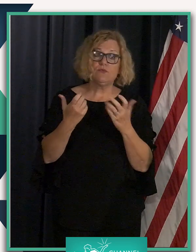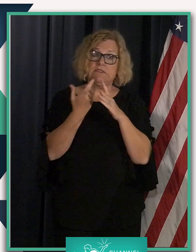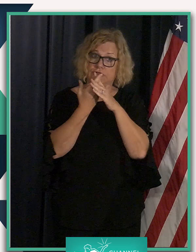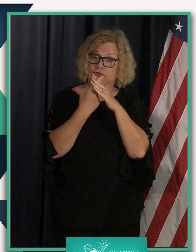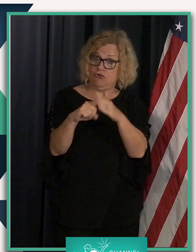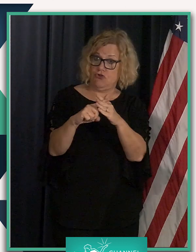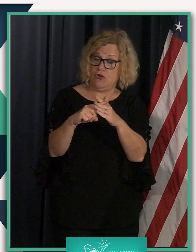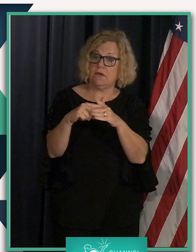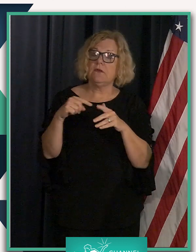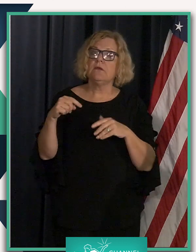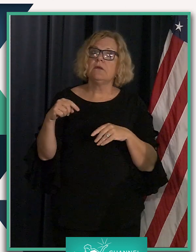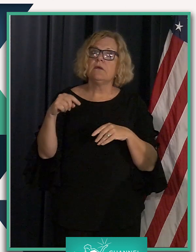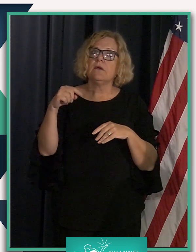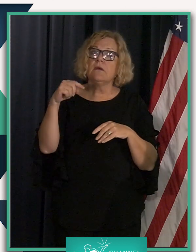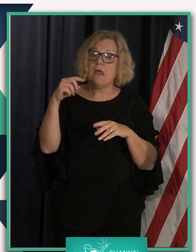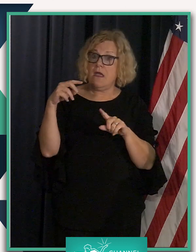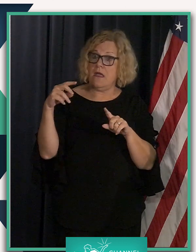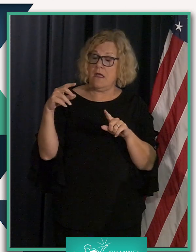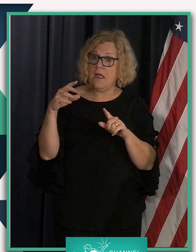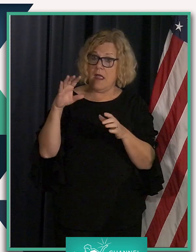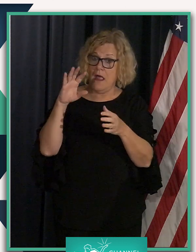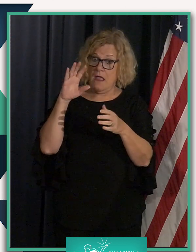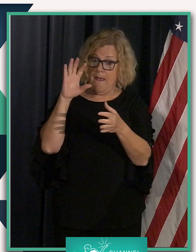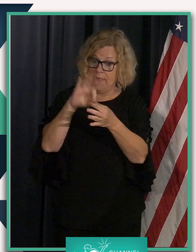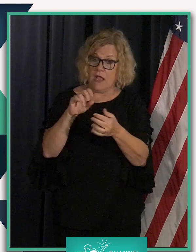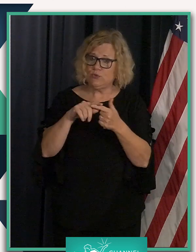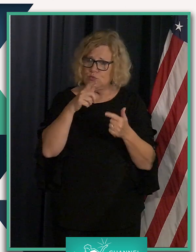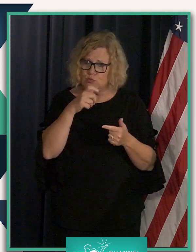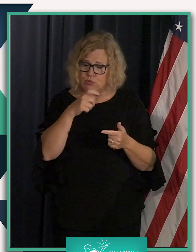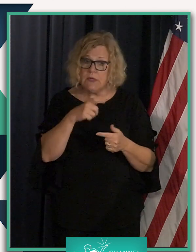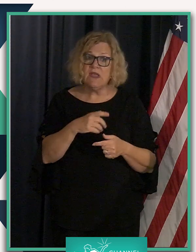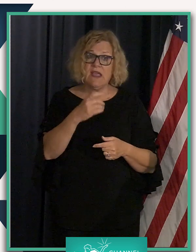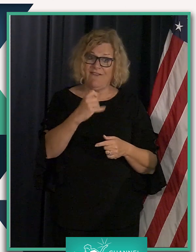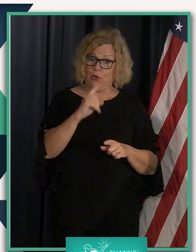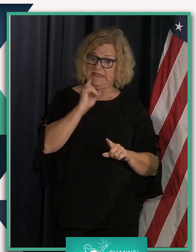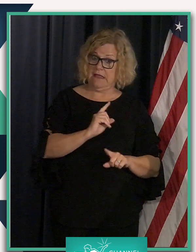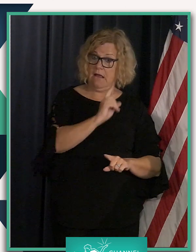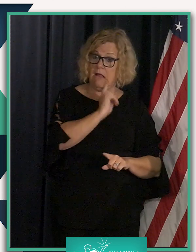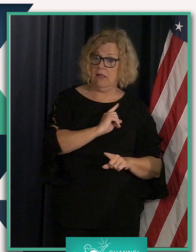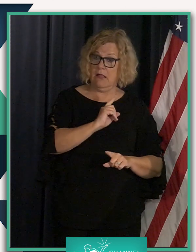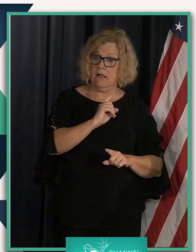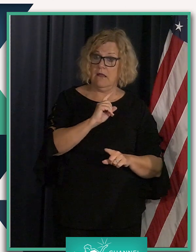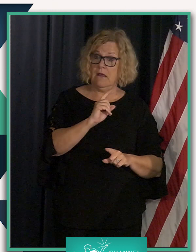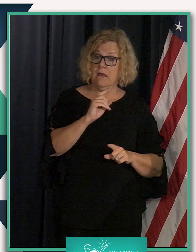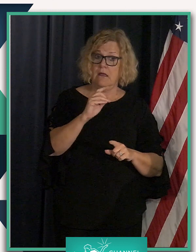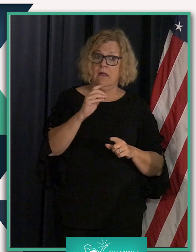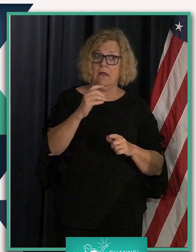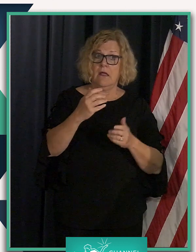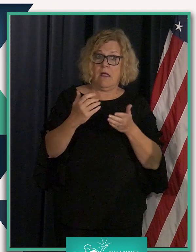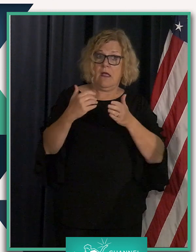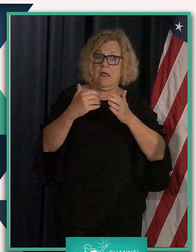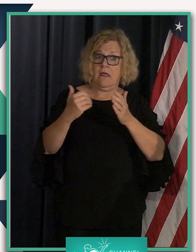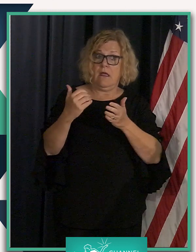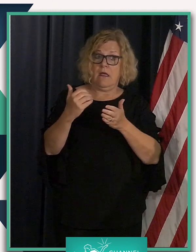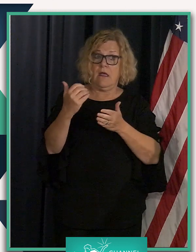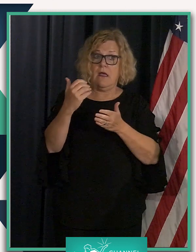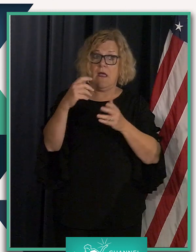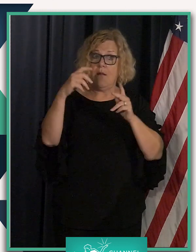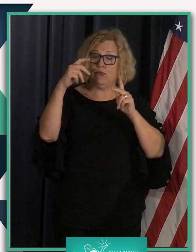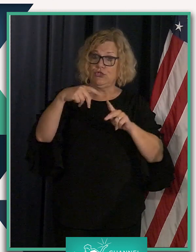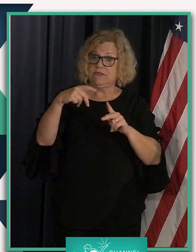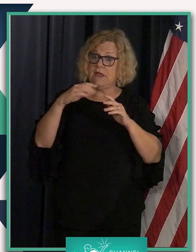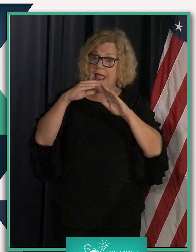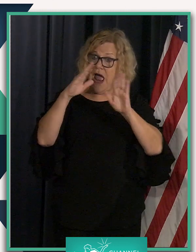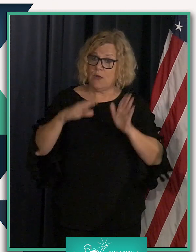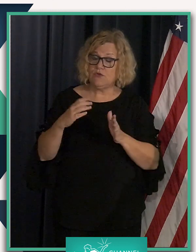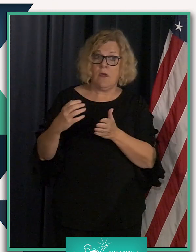start with, this is who it applies to. If you are a single head of household that's making less than $112,500,